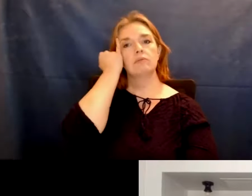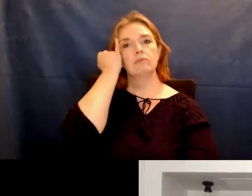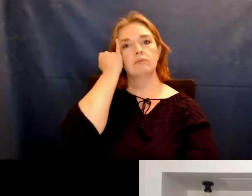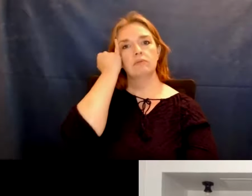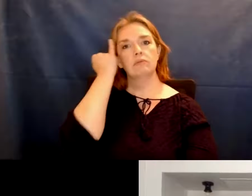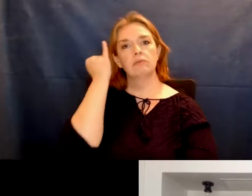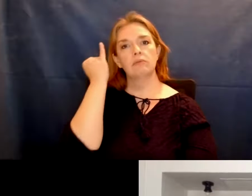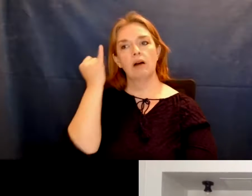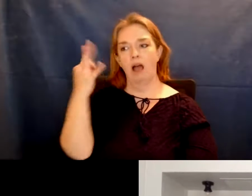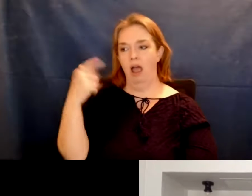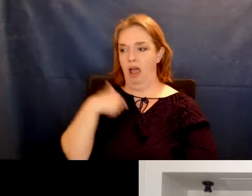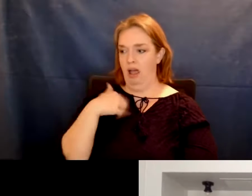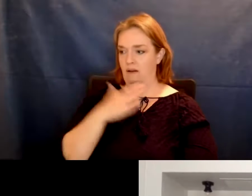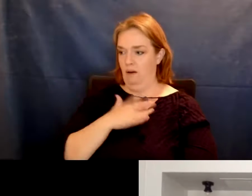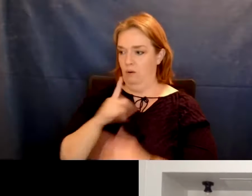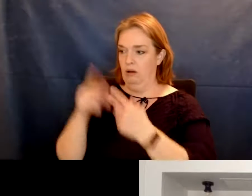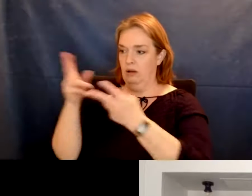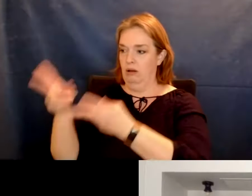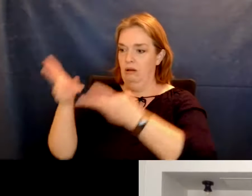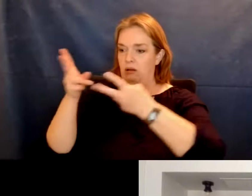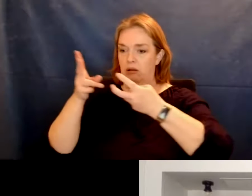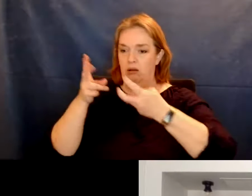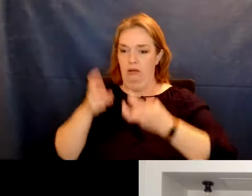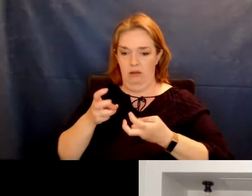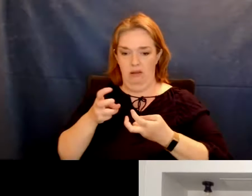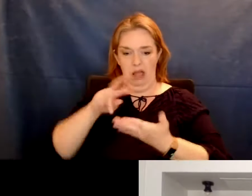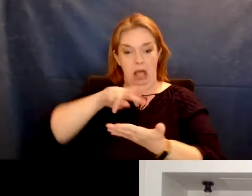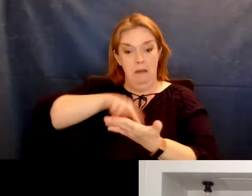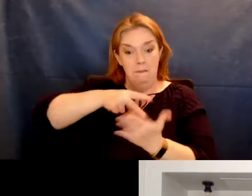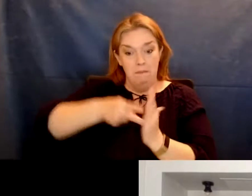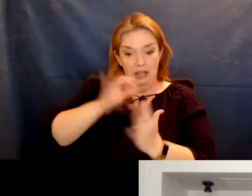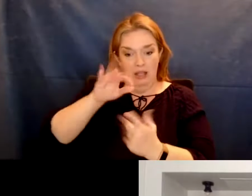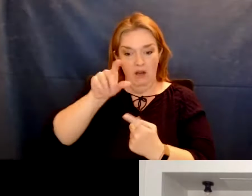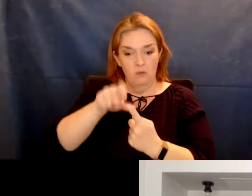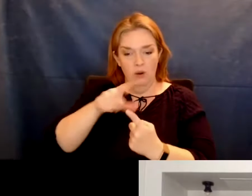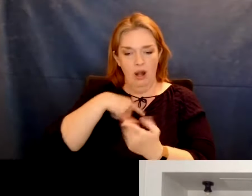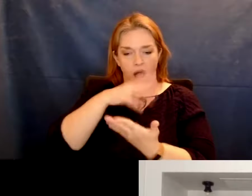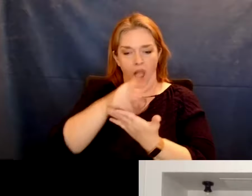meaning to privilege the sounds of